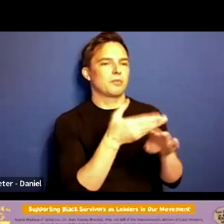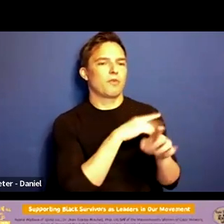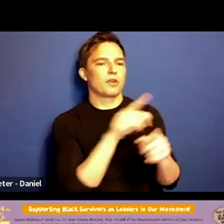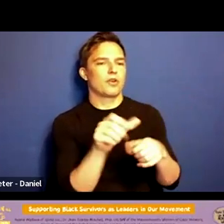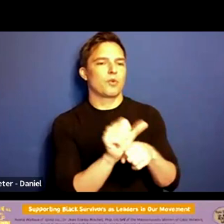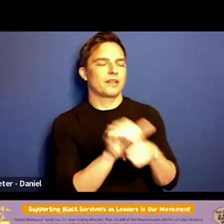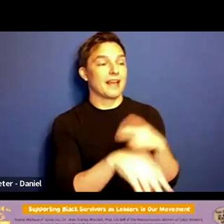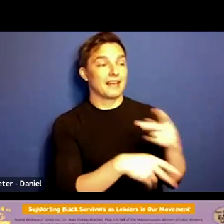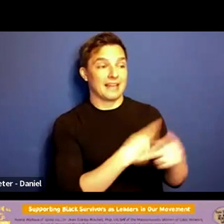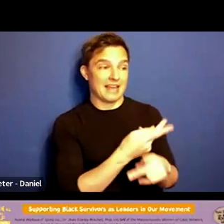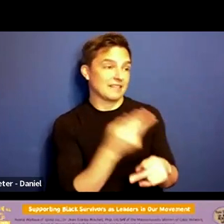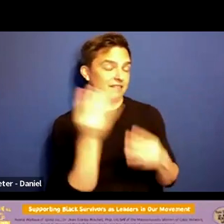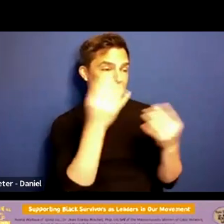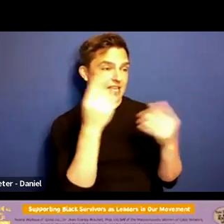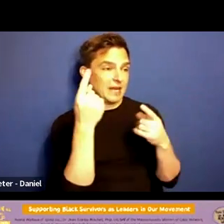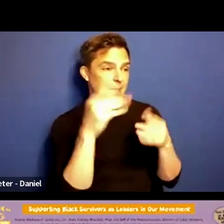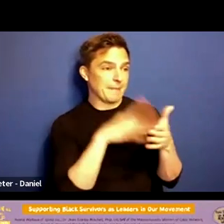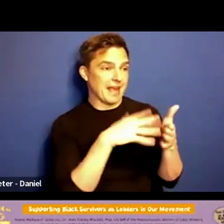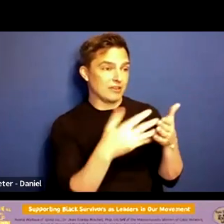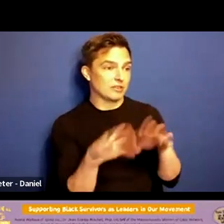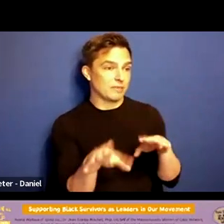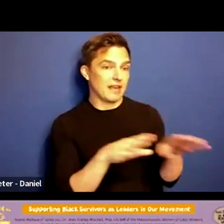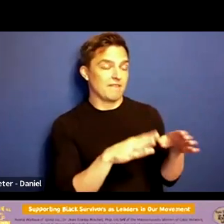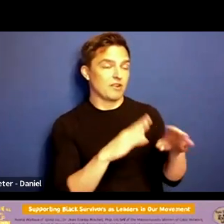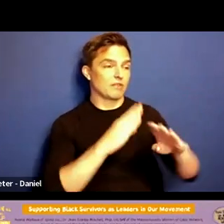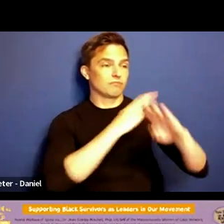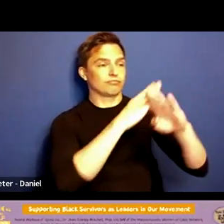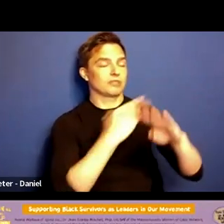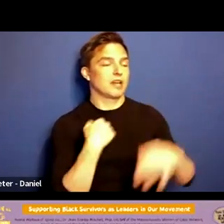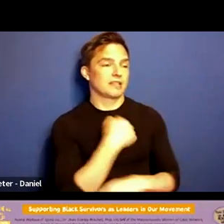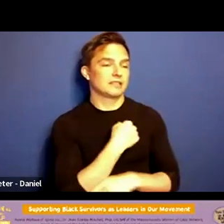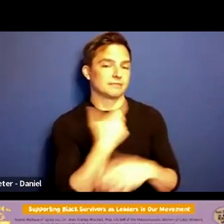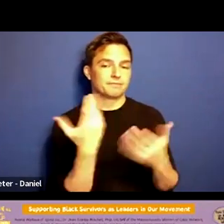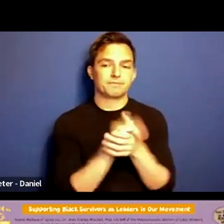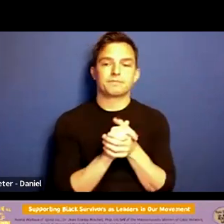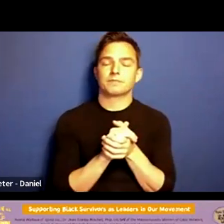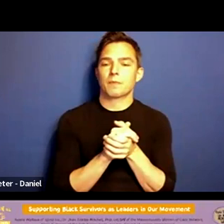thinking those thinking patterns, behaviors have gotten in our way.